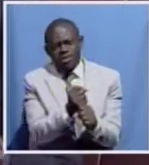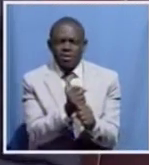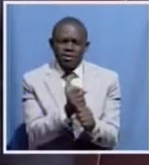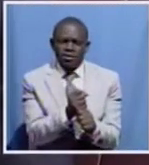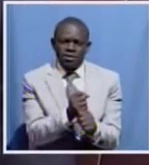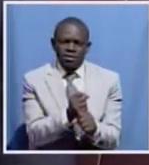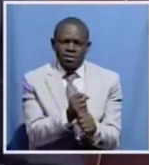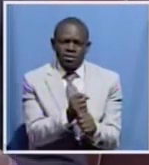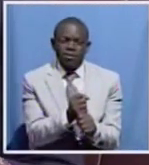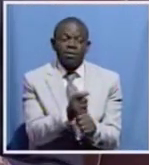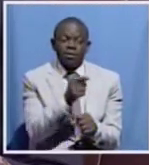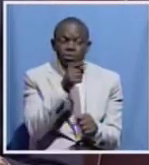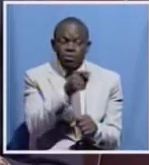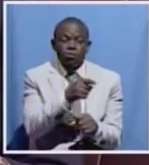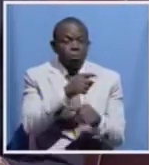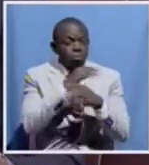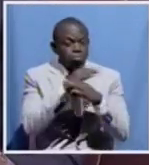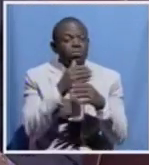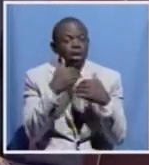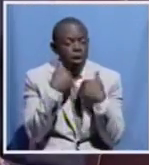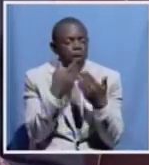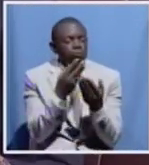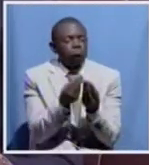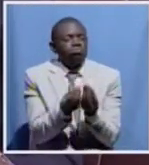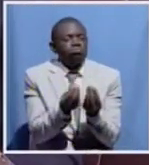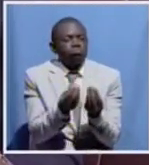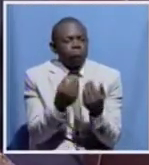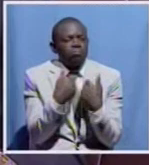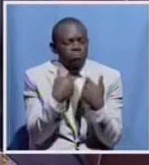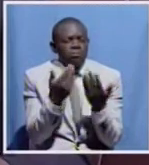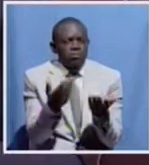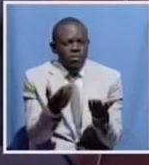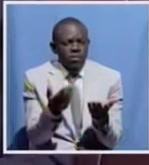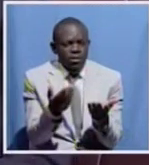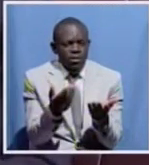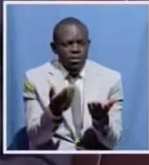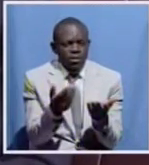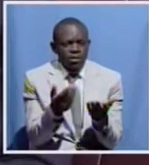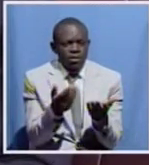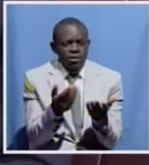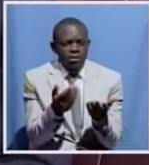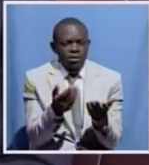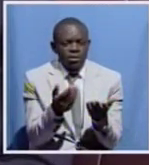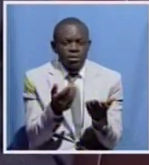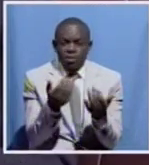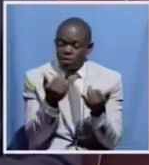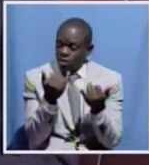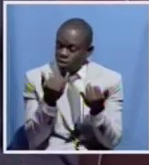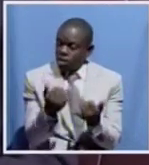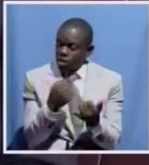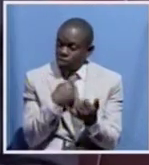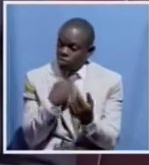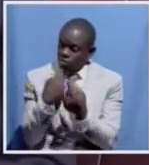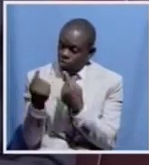huge resources, and they are willing to do this. As I speak to you right now, it's not just an expression of interest. They